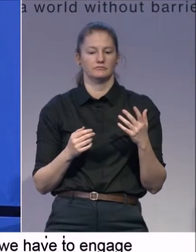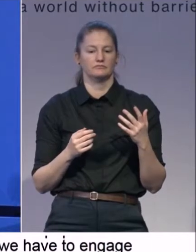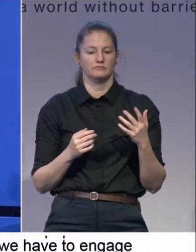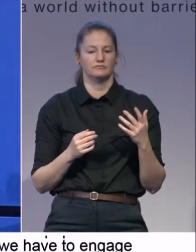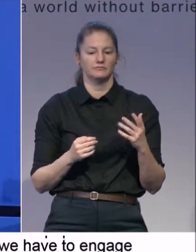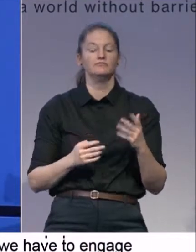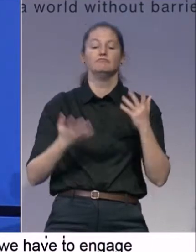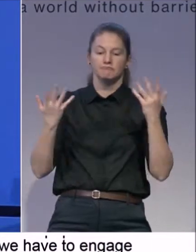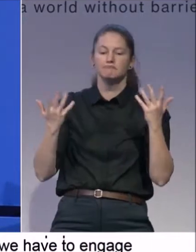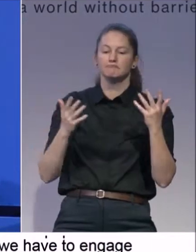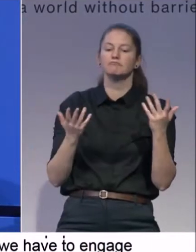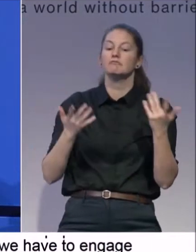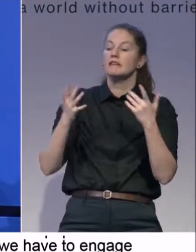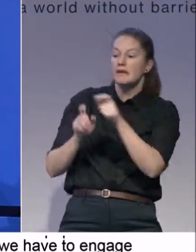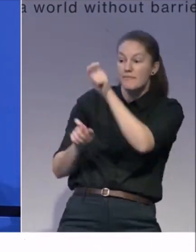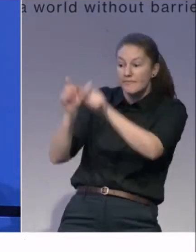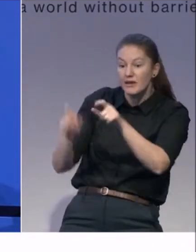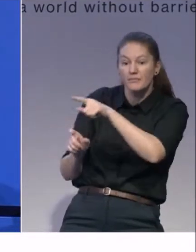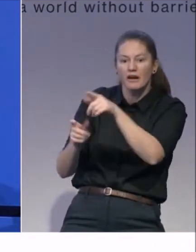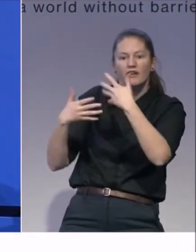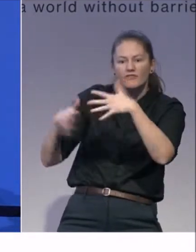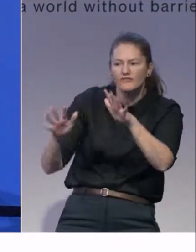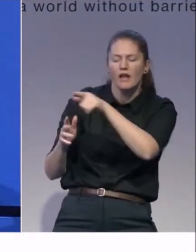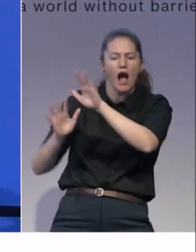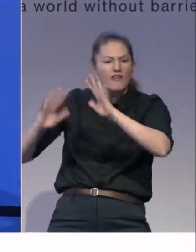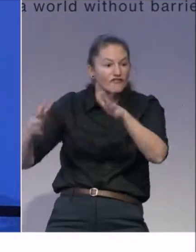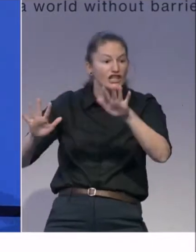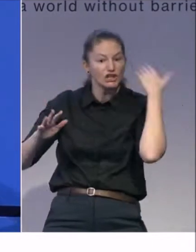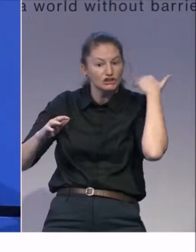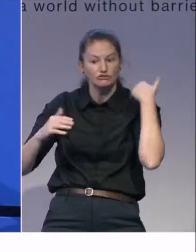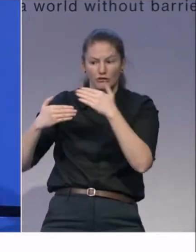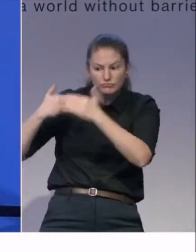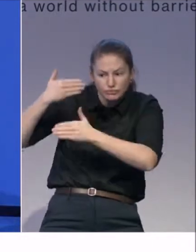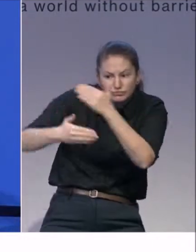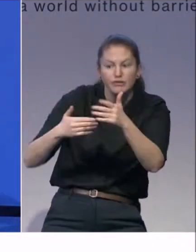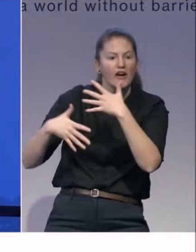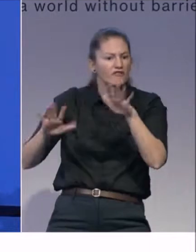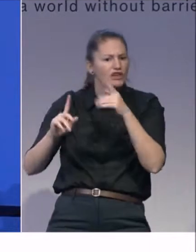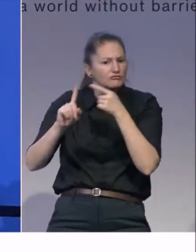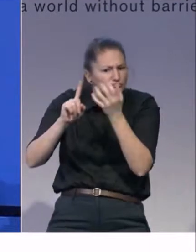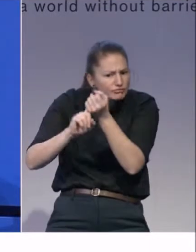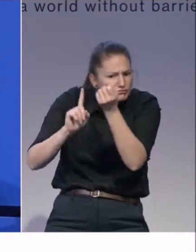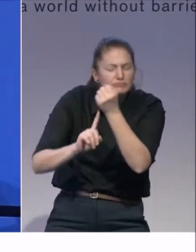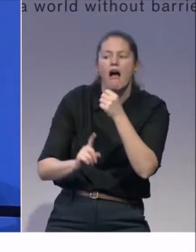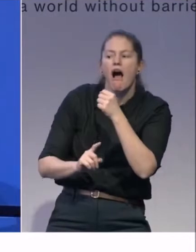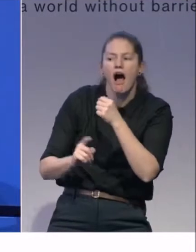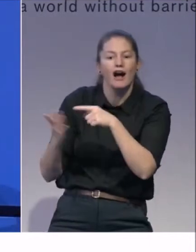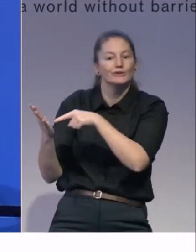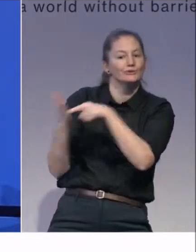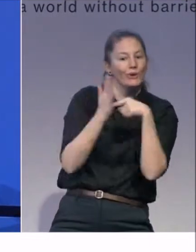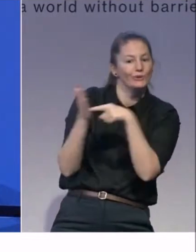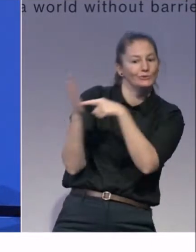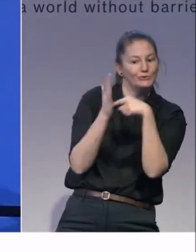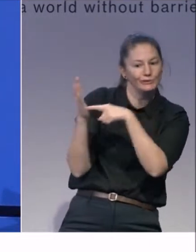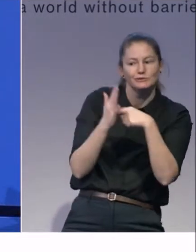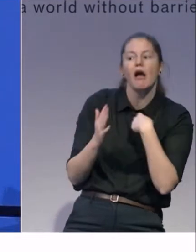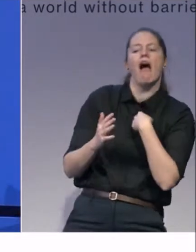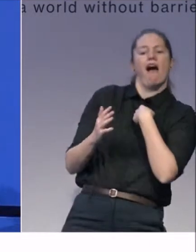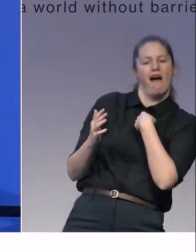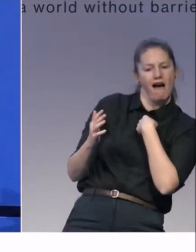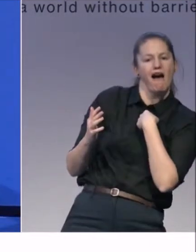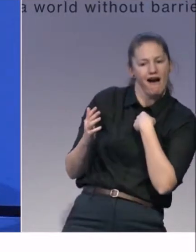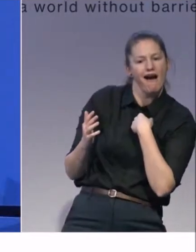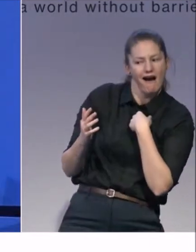write people off that, well, they cannot do anything. But of course, they can if those barriers are removed. If